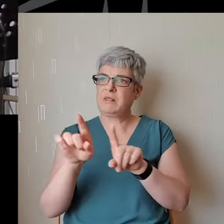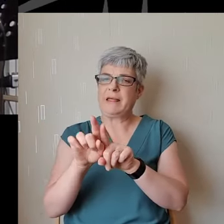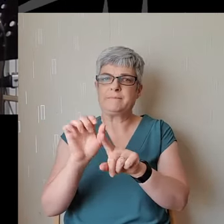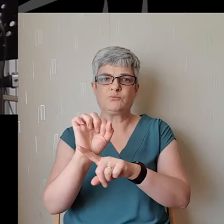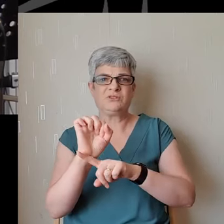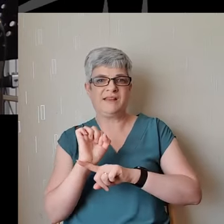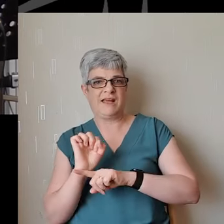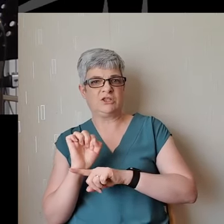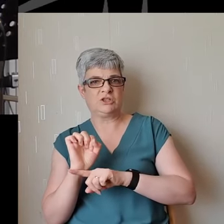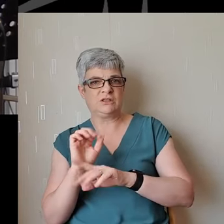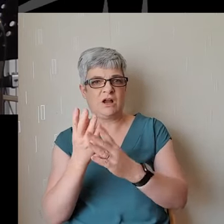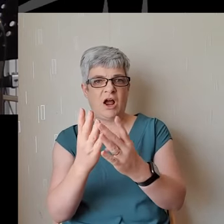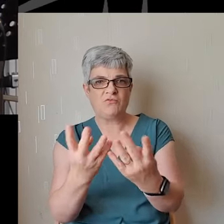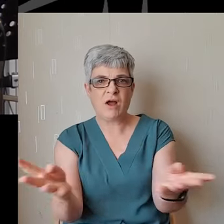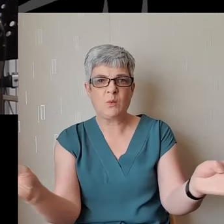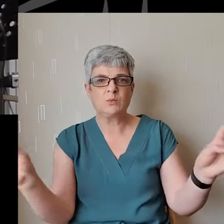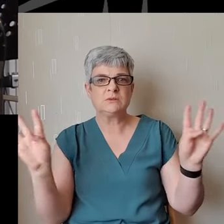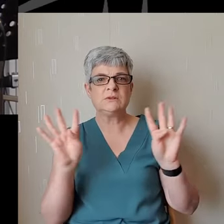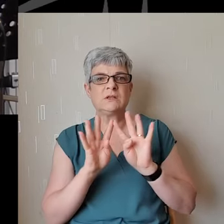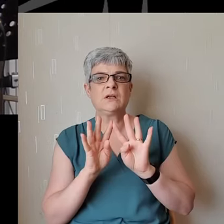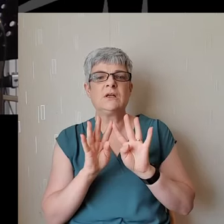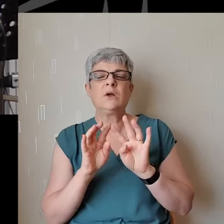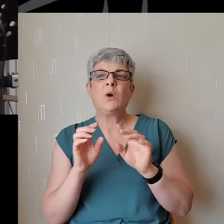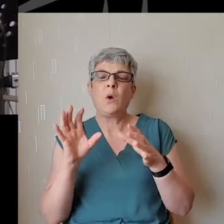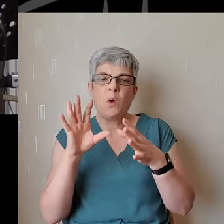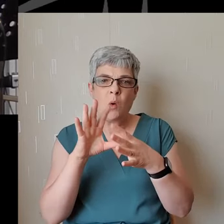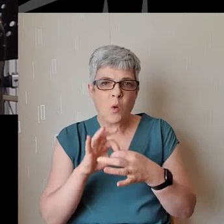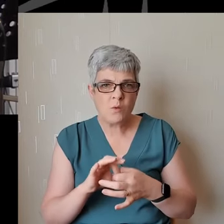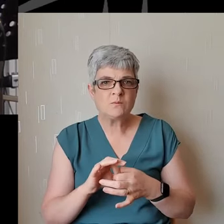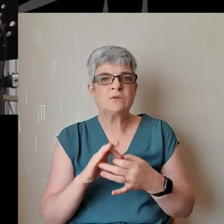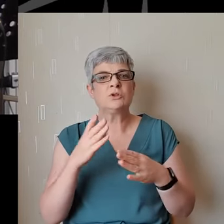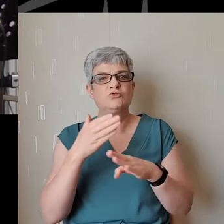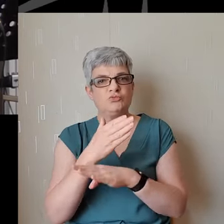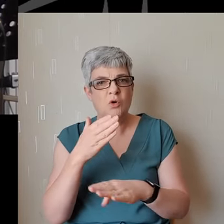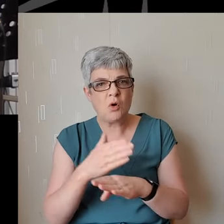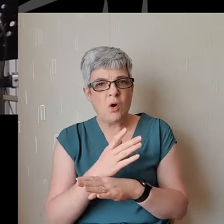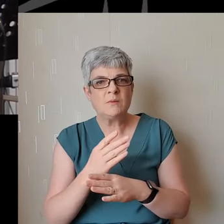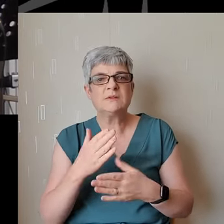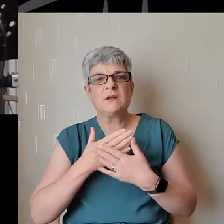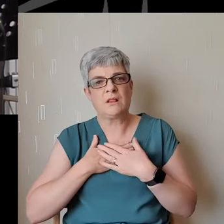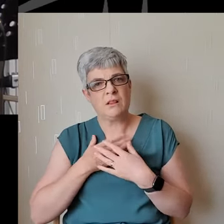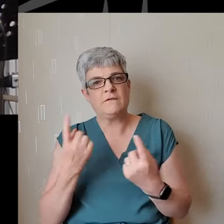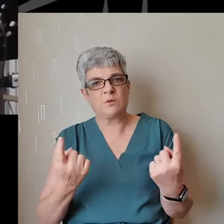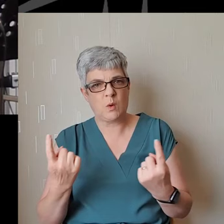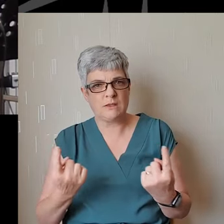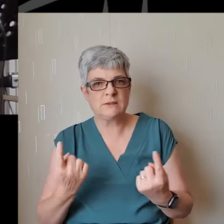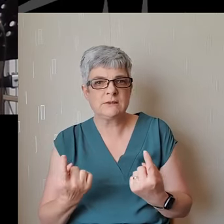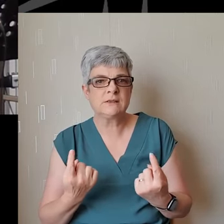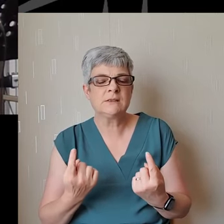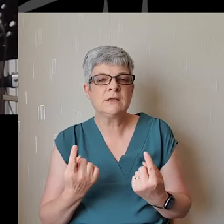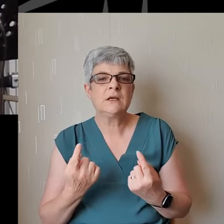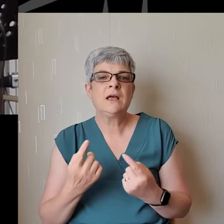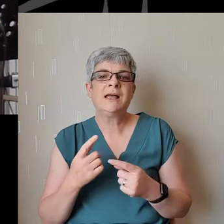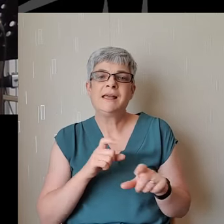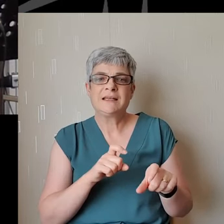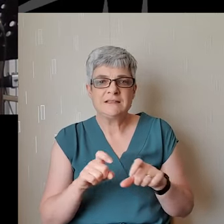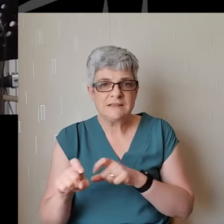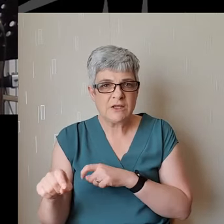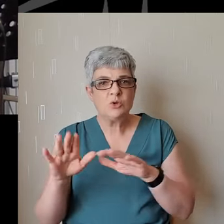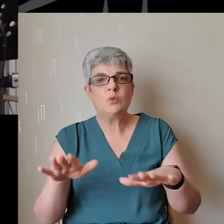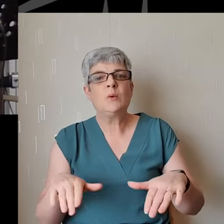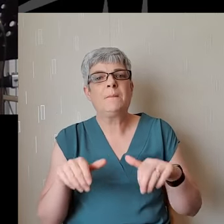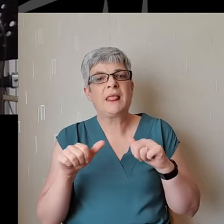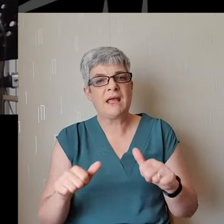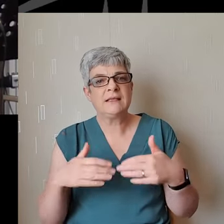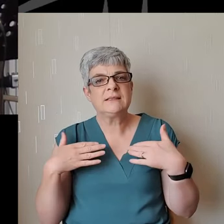protection around us, our homes, jobs, and loved ones. May you continue to bless